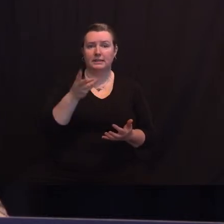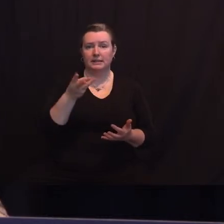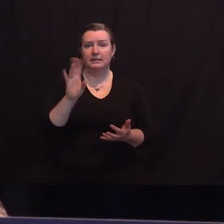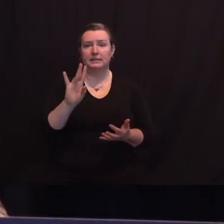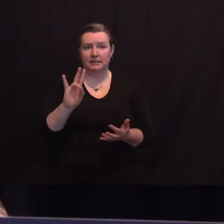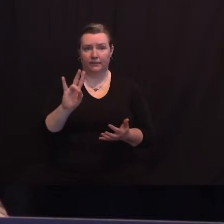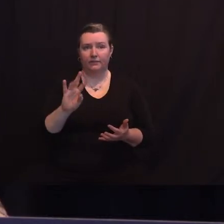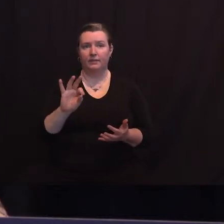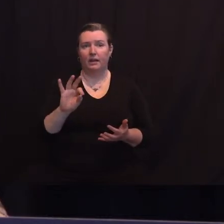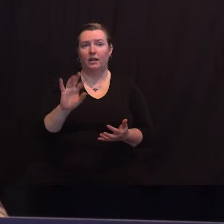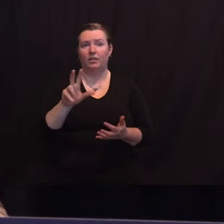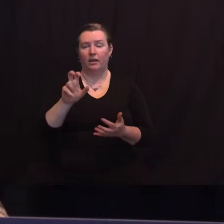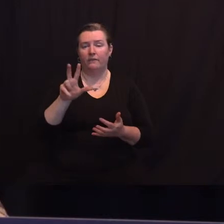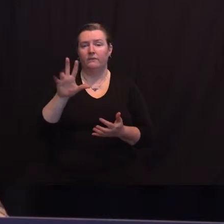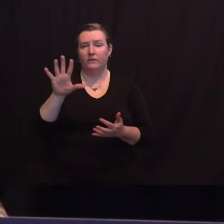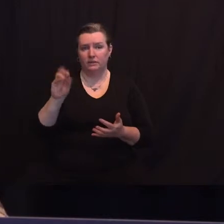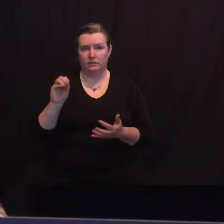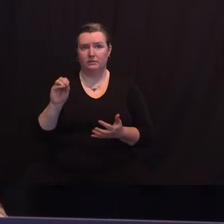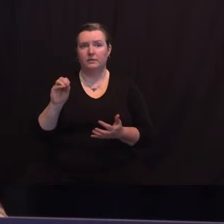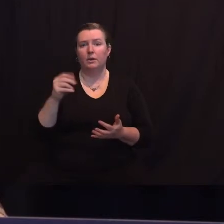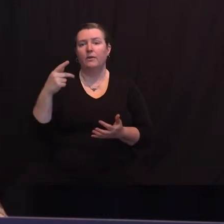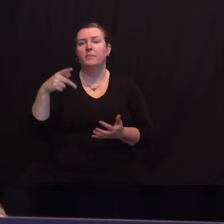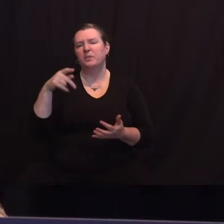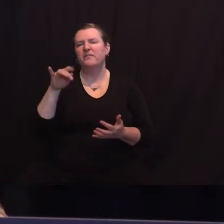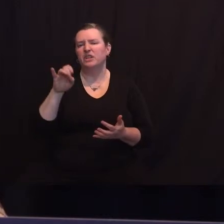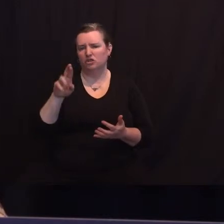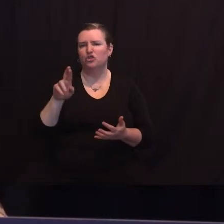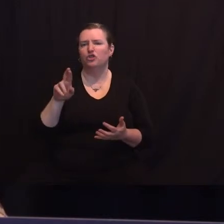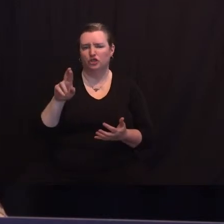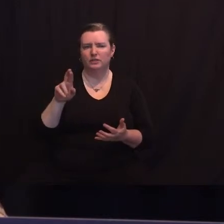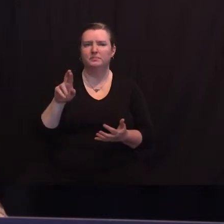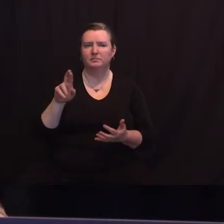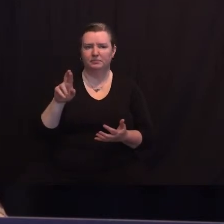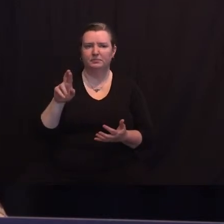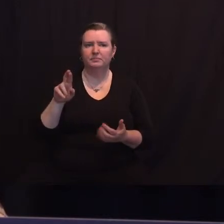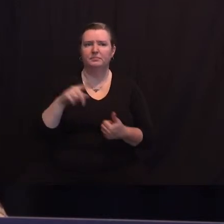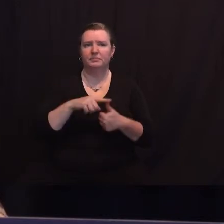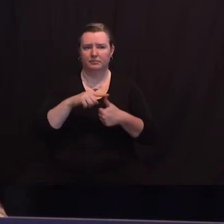267,930 of Pfizer. Prime doses,